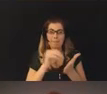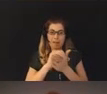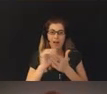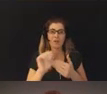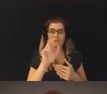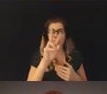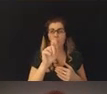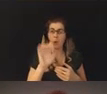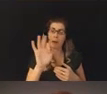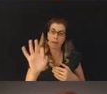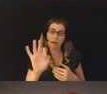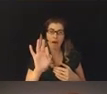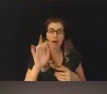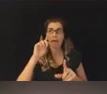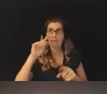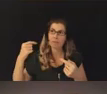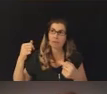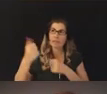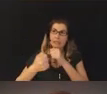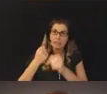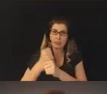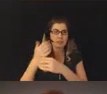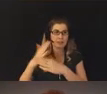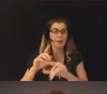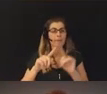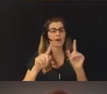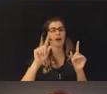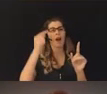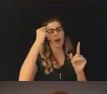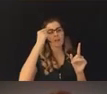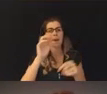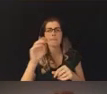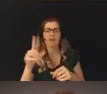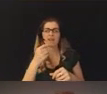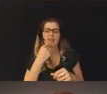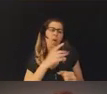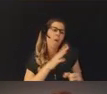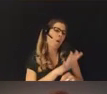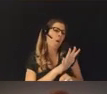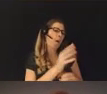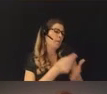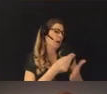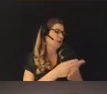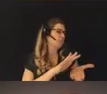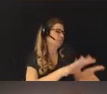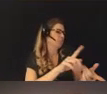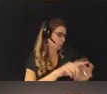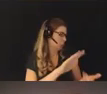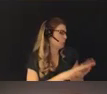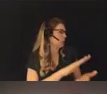$2.9 billion over a 10-year period. Yet the governor of Maryland suggests that enough money goes to Baltimore City schools and additional resources aren't